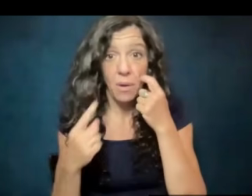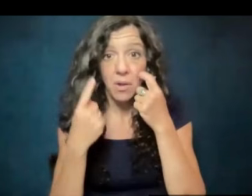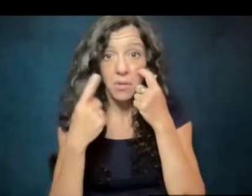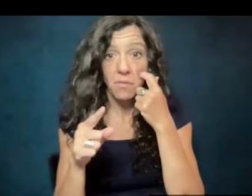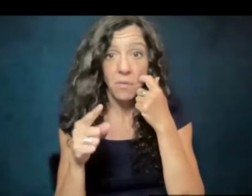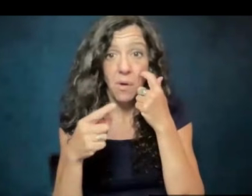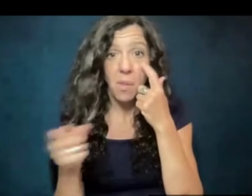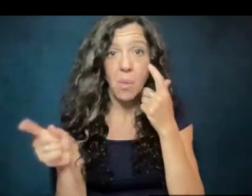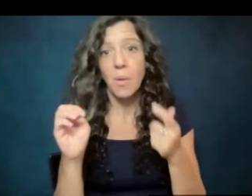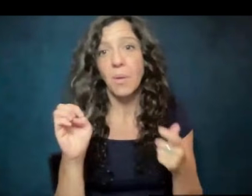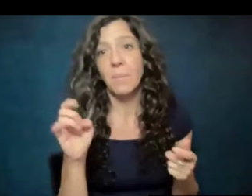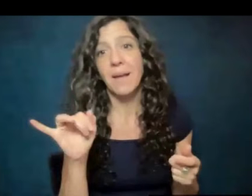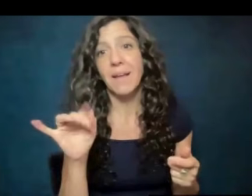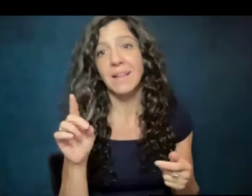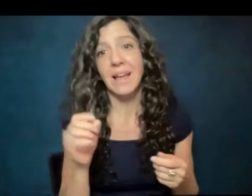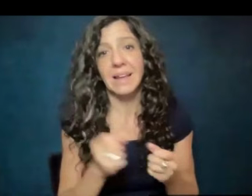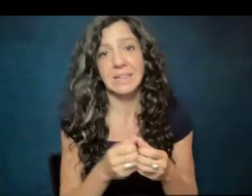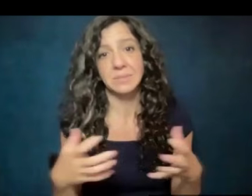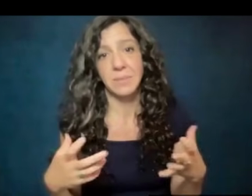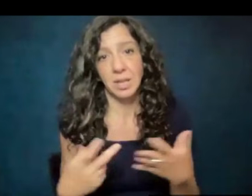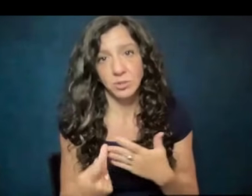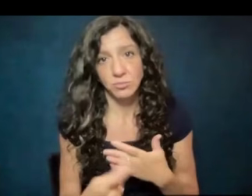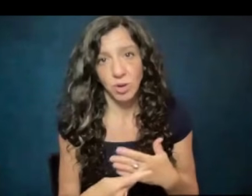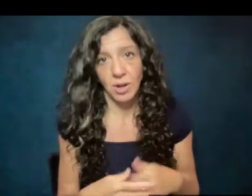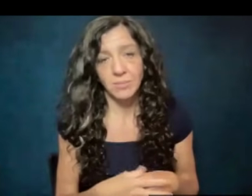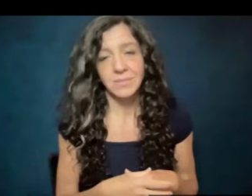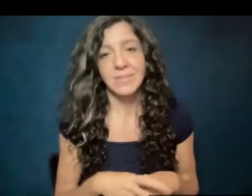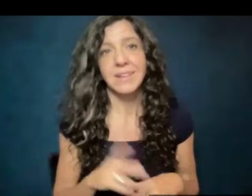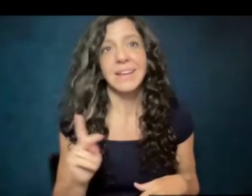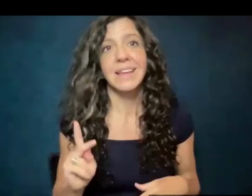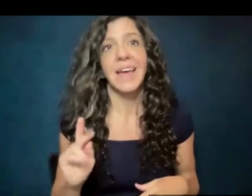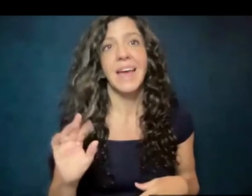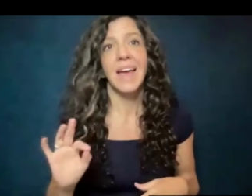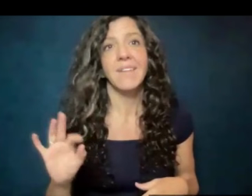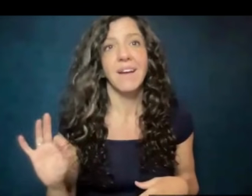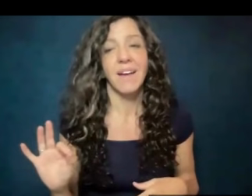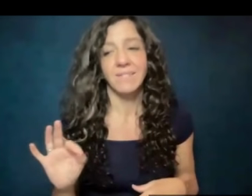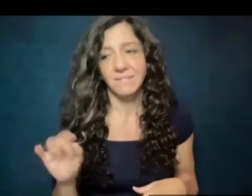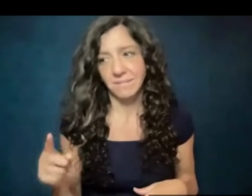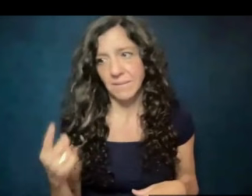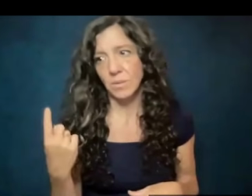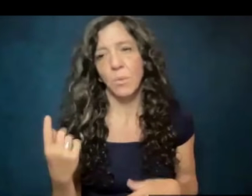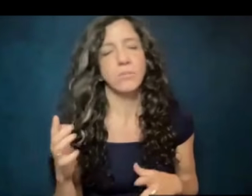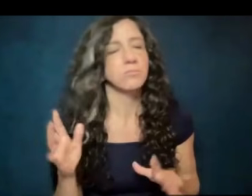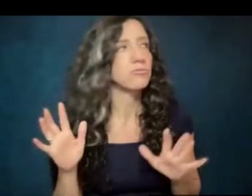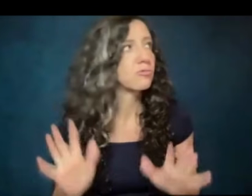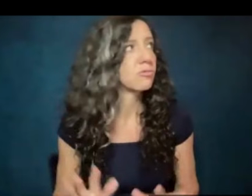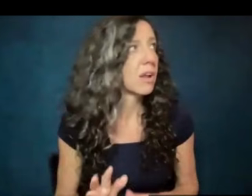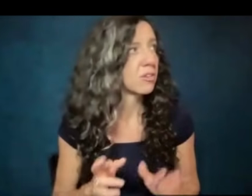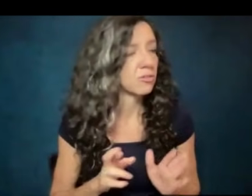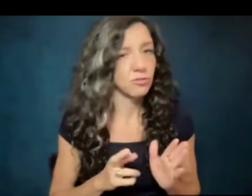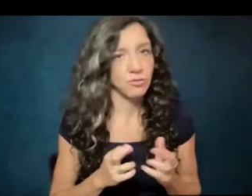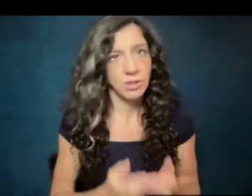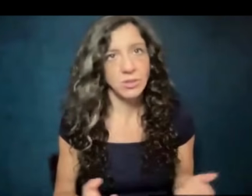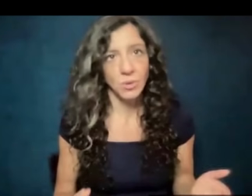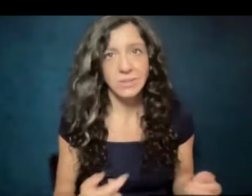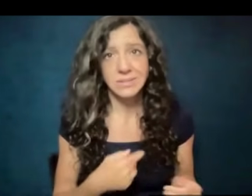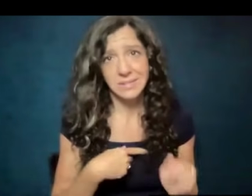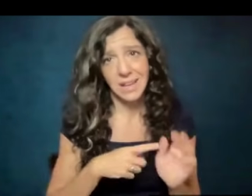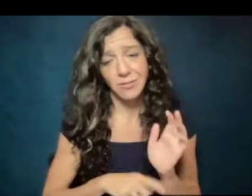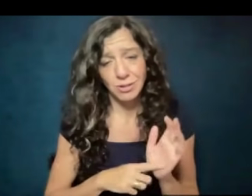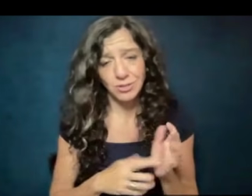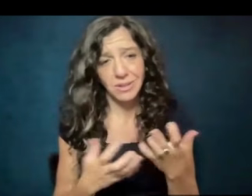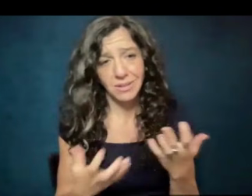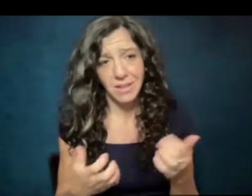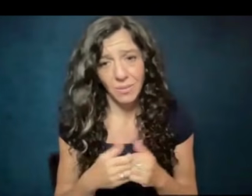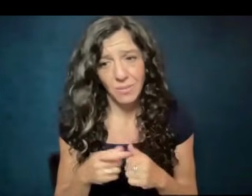those Medicaid expansion programs. And KFF is definitely a great resource. I've done a lot of research on there, and I